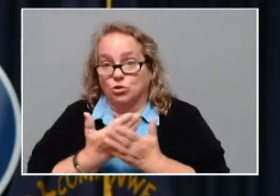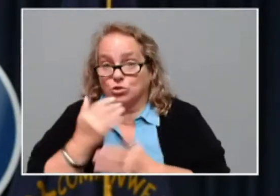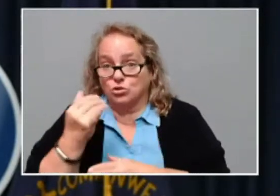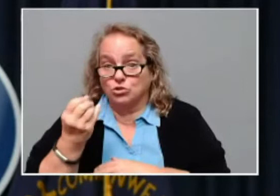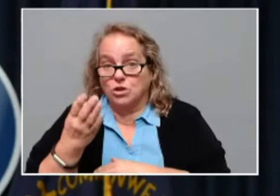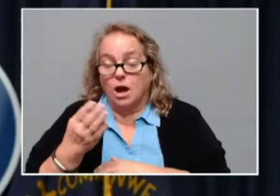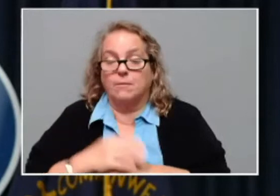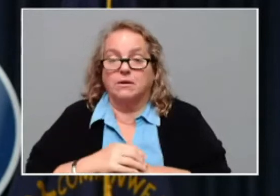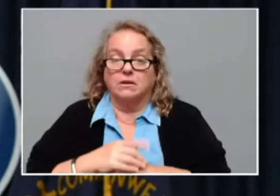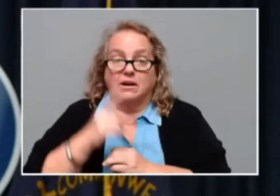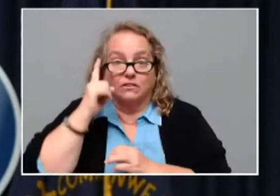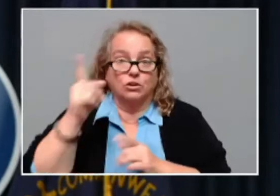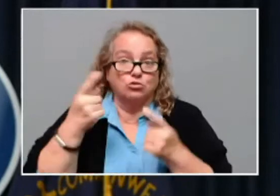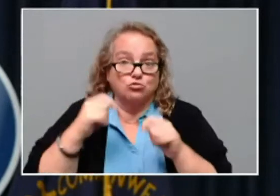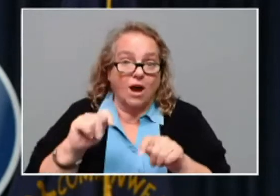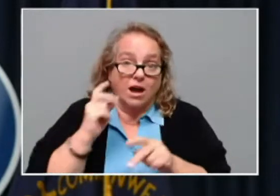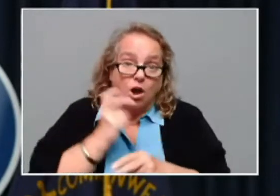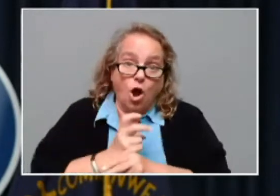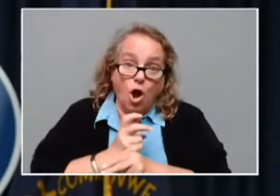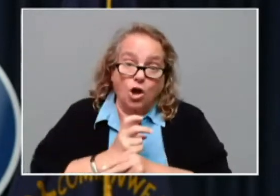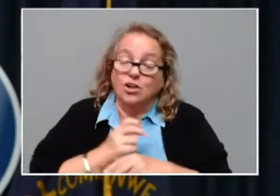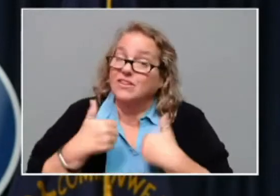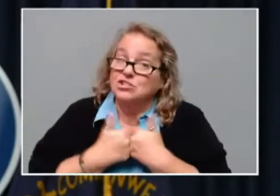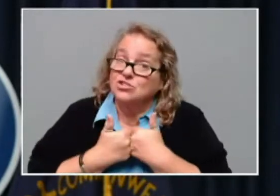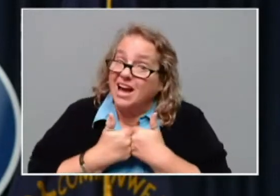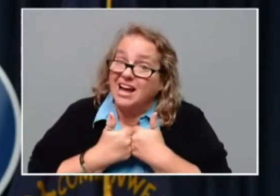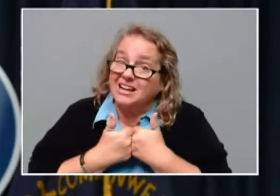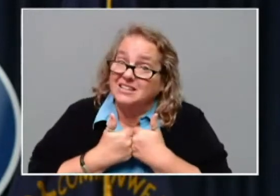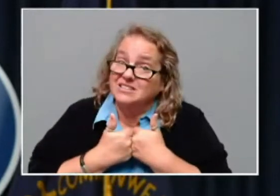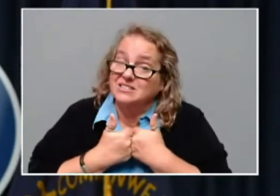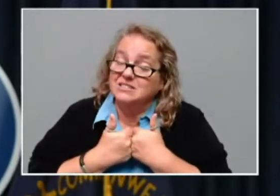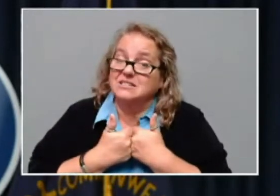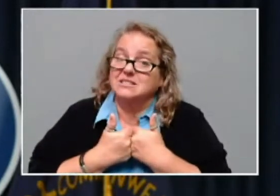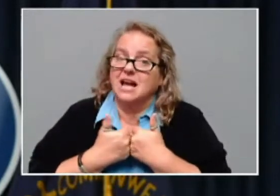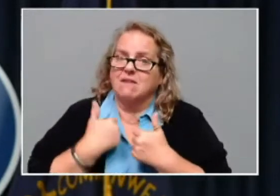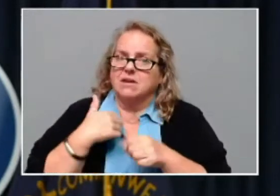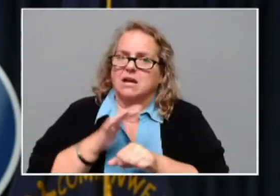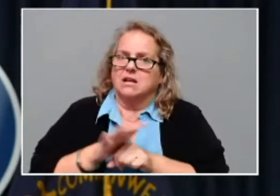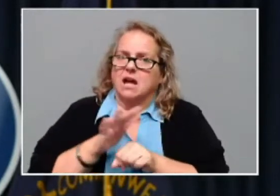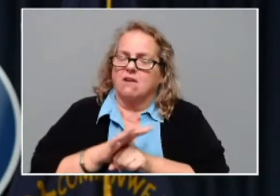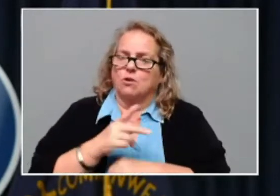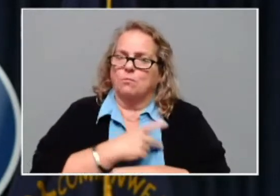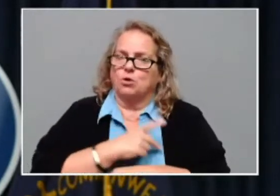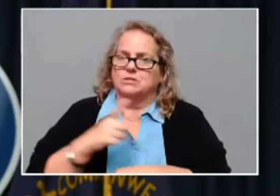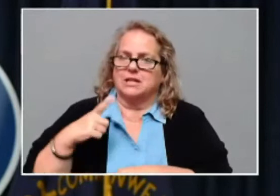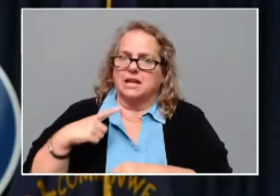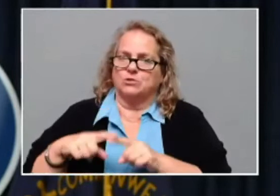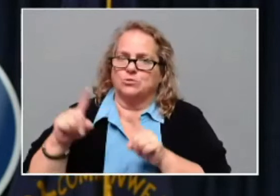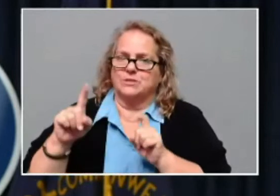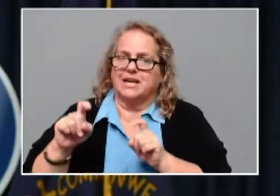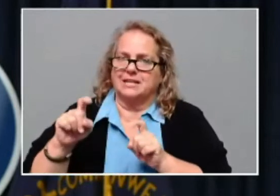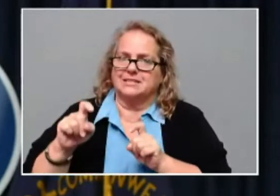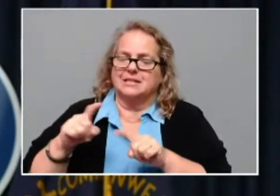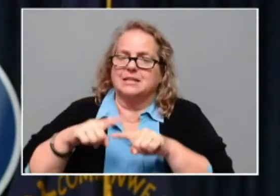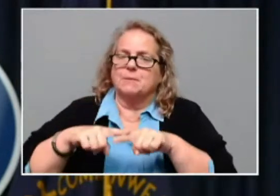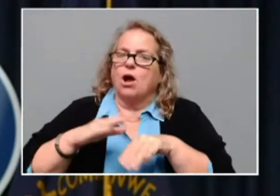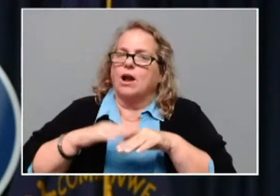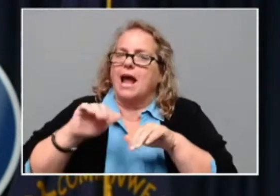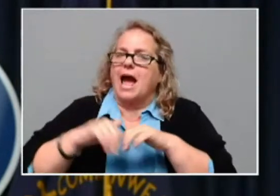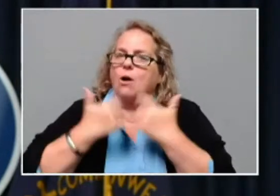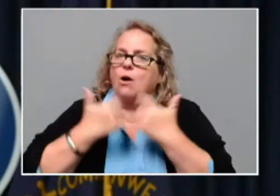hard. The challenge is having enough personnel to test, depending on how big your system is,